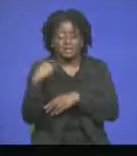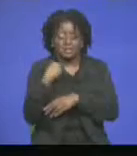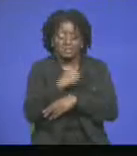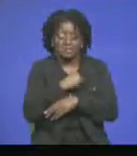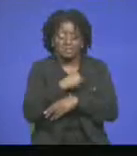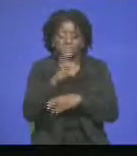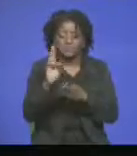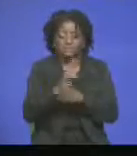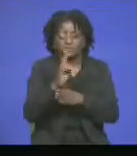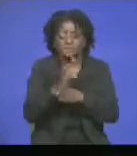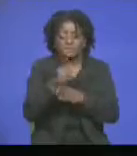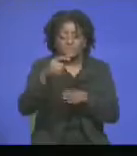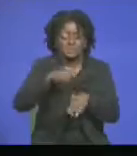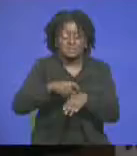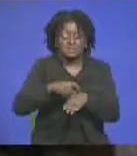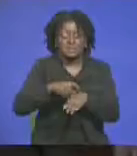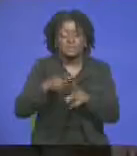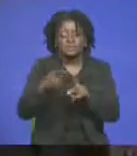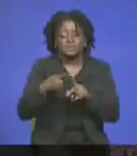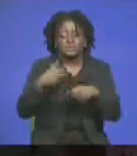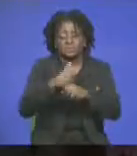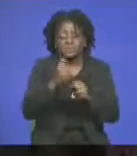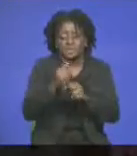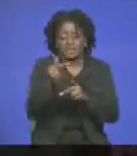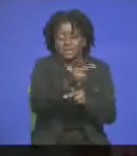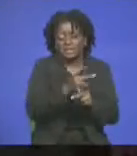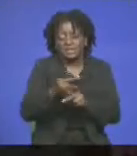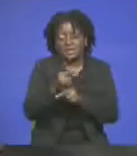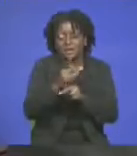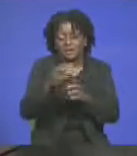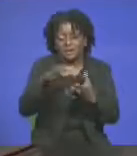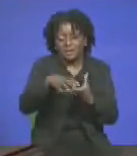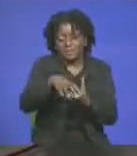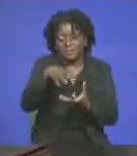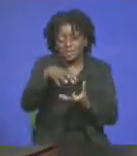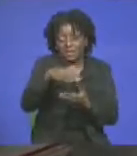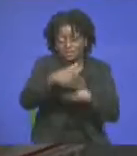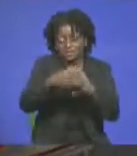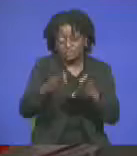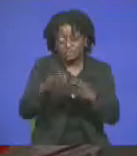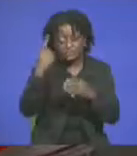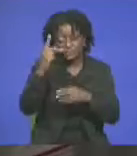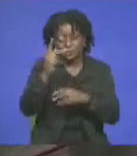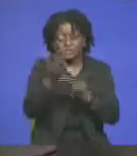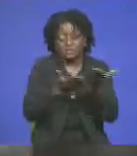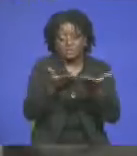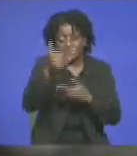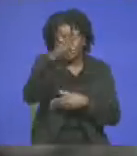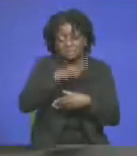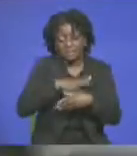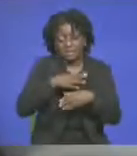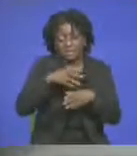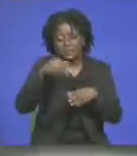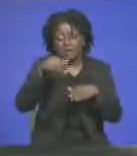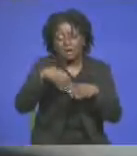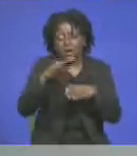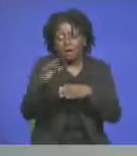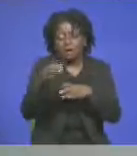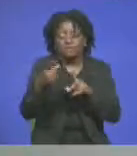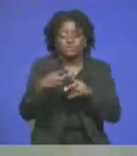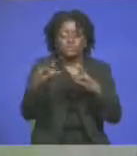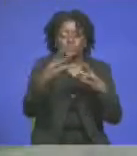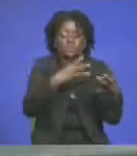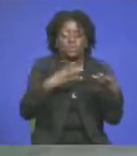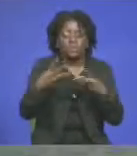sew and makeup care packages for those servicemen off to war. The Bahamas Red Cross has evolved since then. To